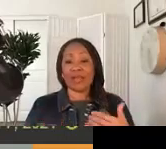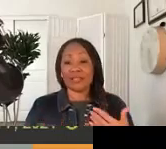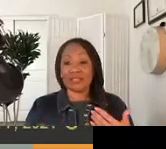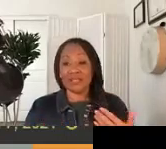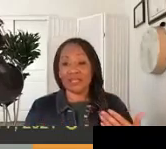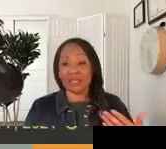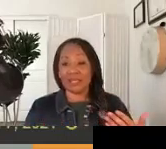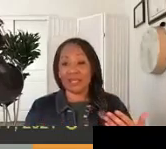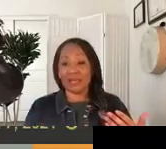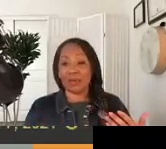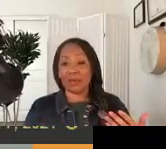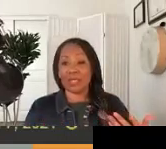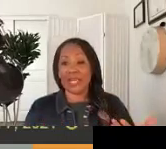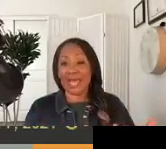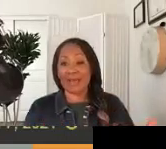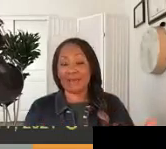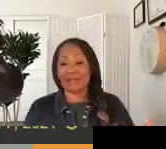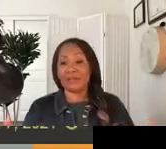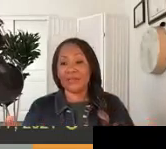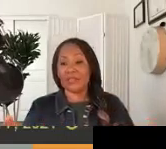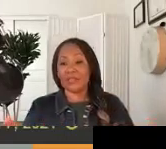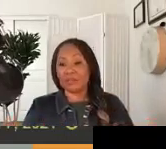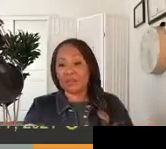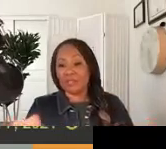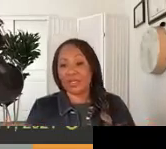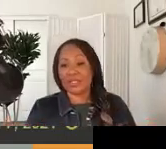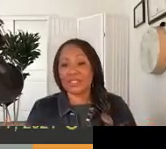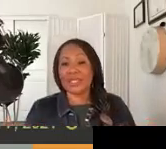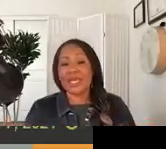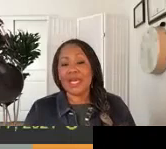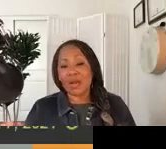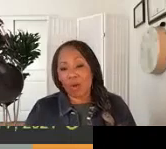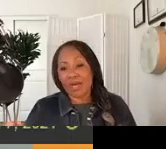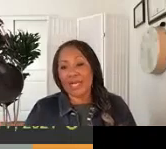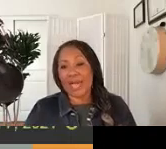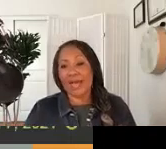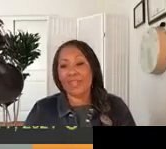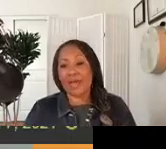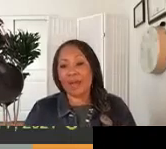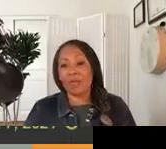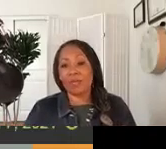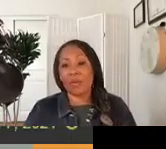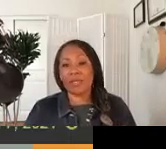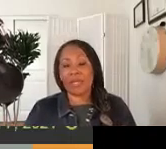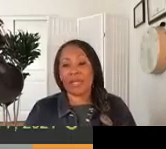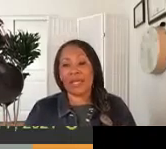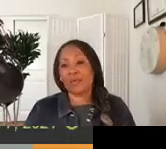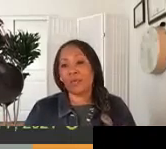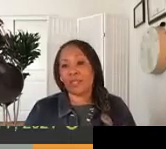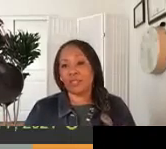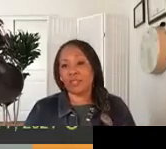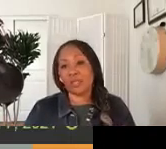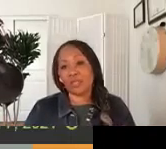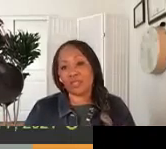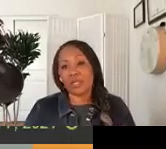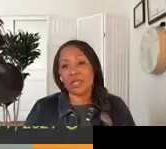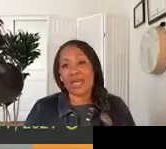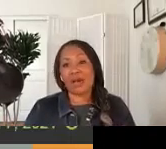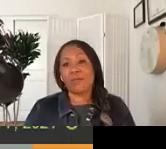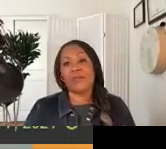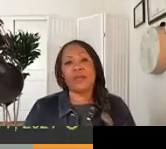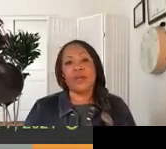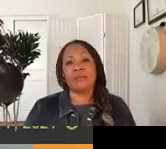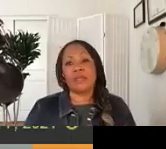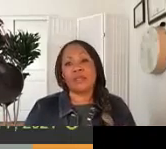and I decided again that I wanted to have, here's a good piece you can see, I wanted to have that PowerPoint. I like the way that it looks